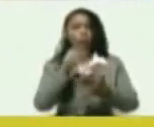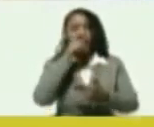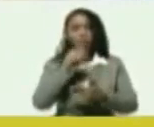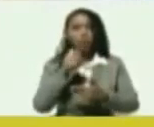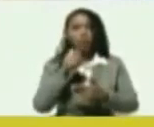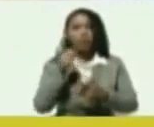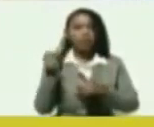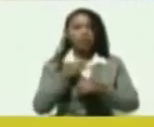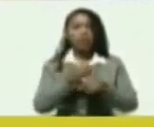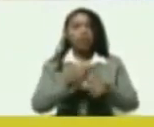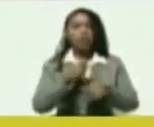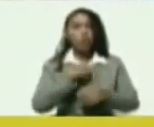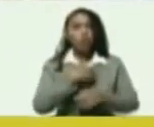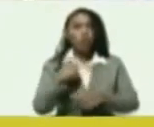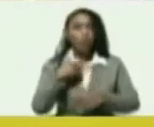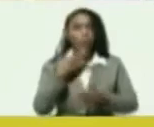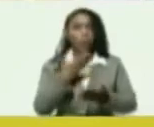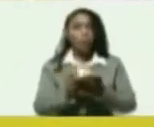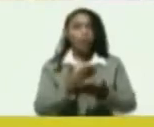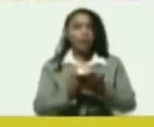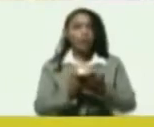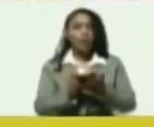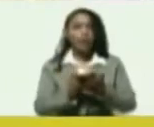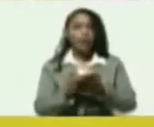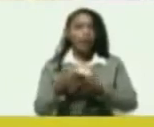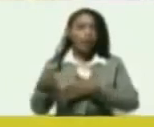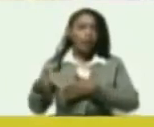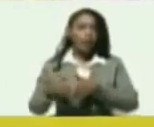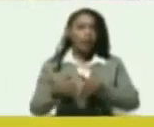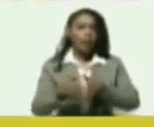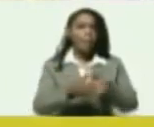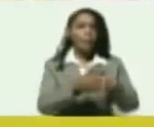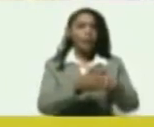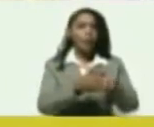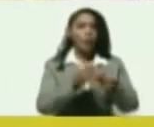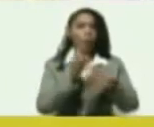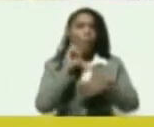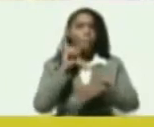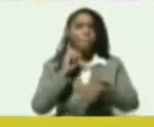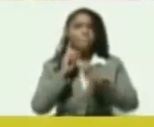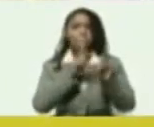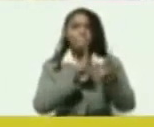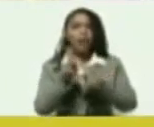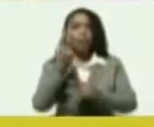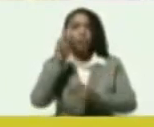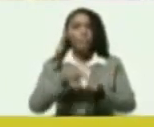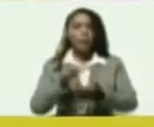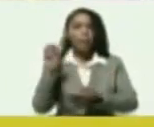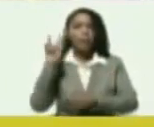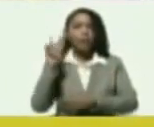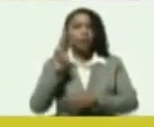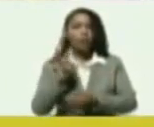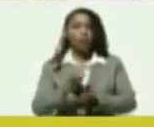to overcome all of these years of difficulties, I dare to propose on the road a plan